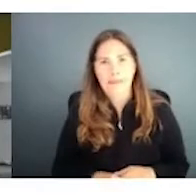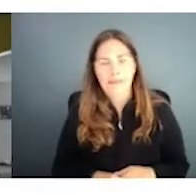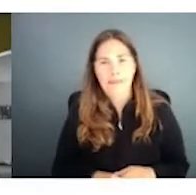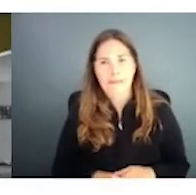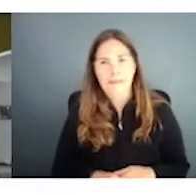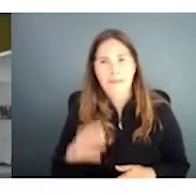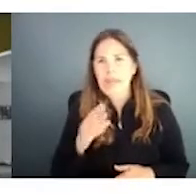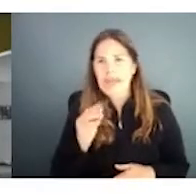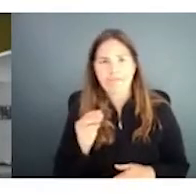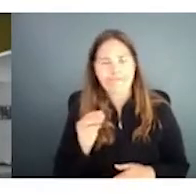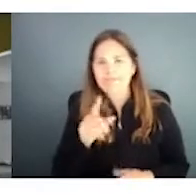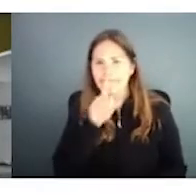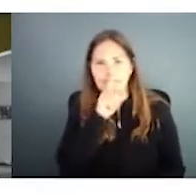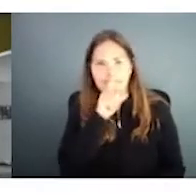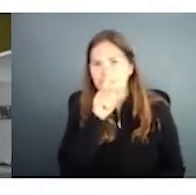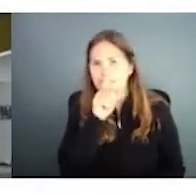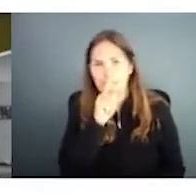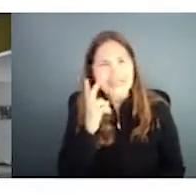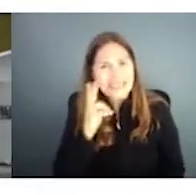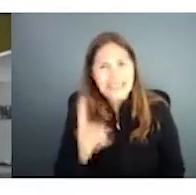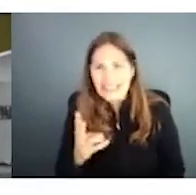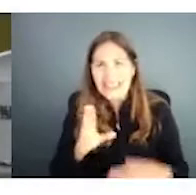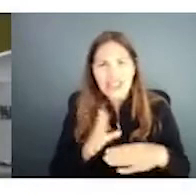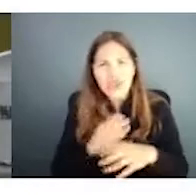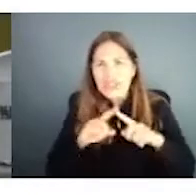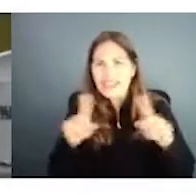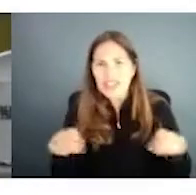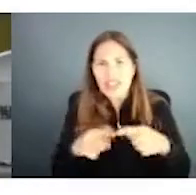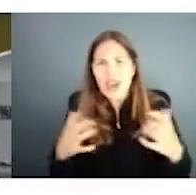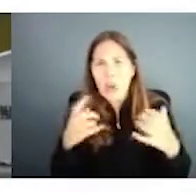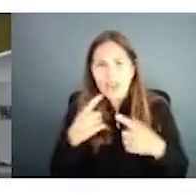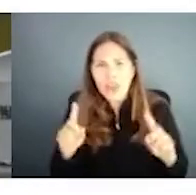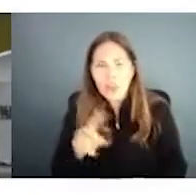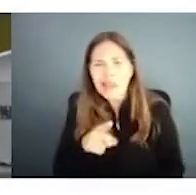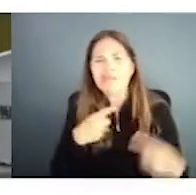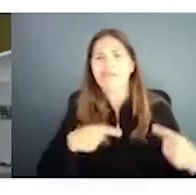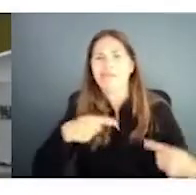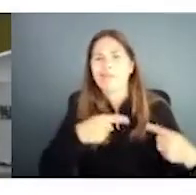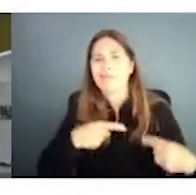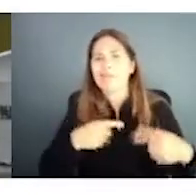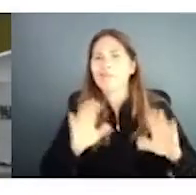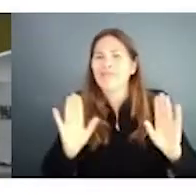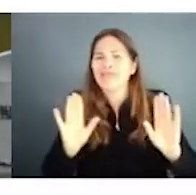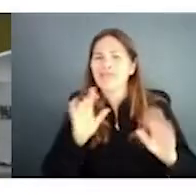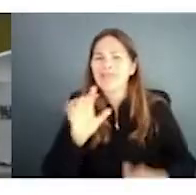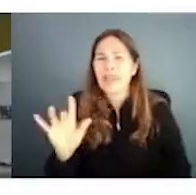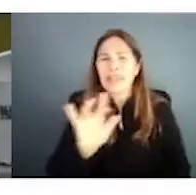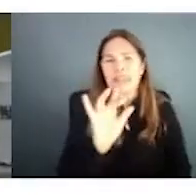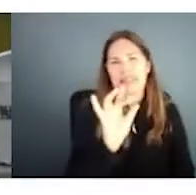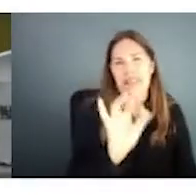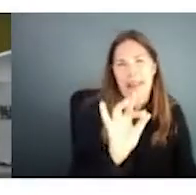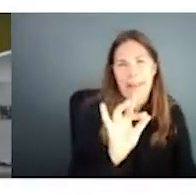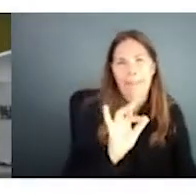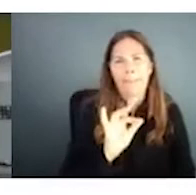And I don't see that my screen share is wanting to work. Let me try again. Let me move my tab back over. Screen